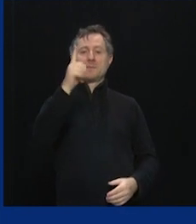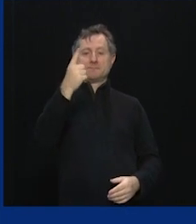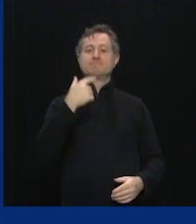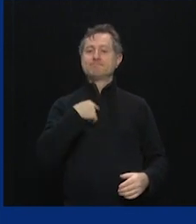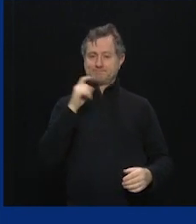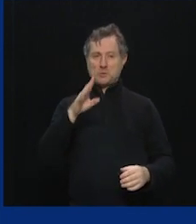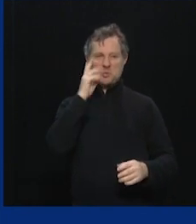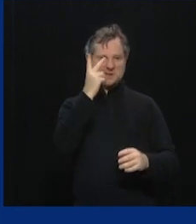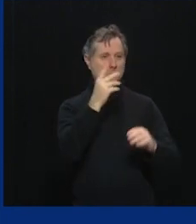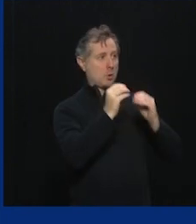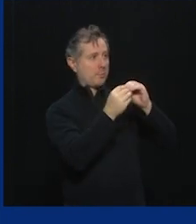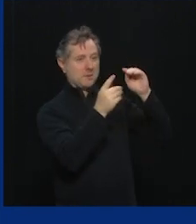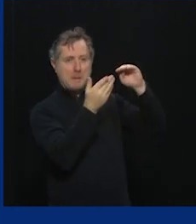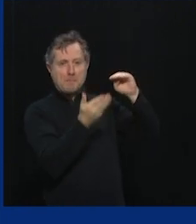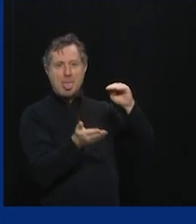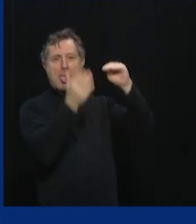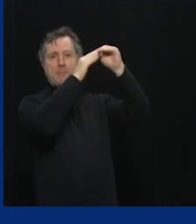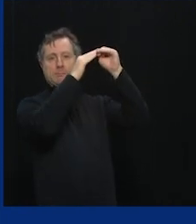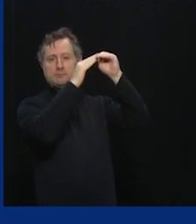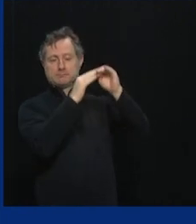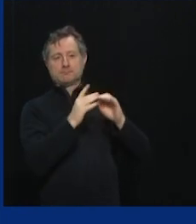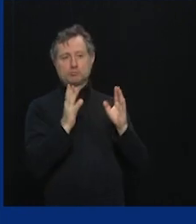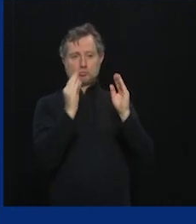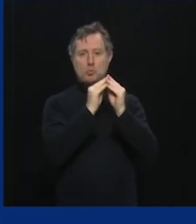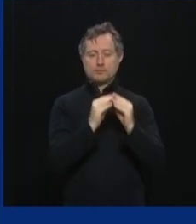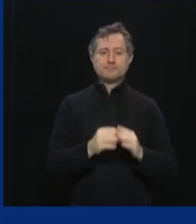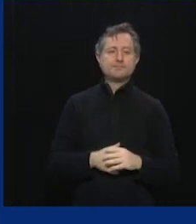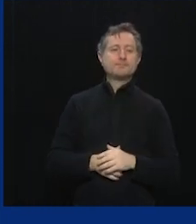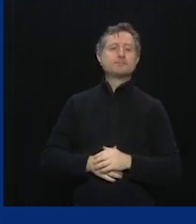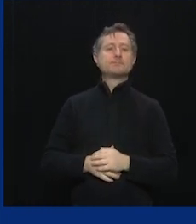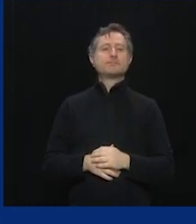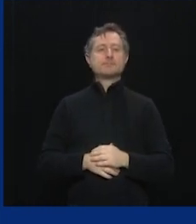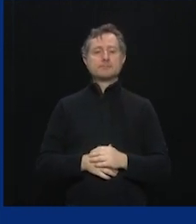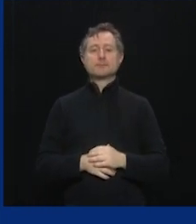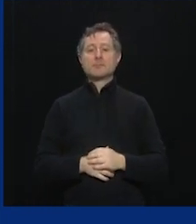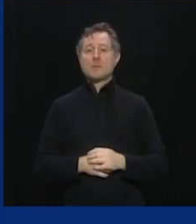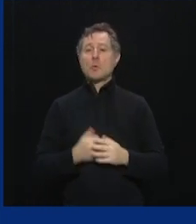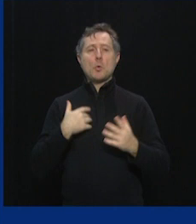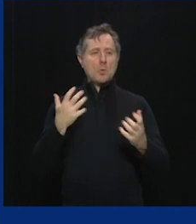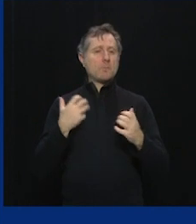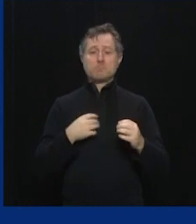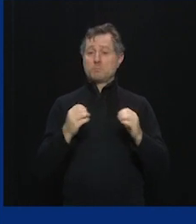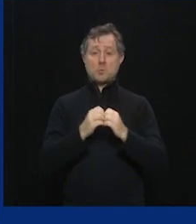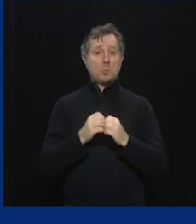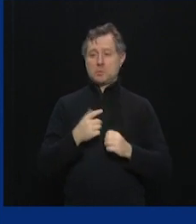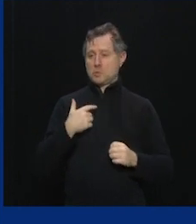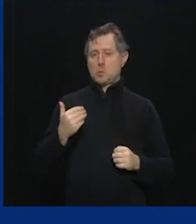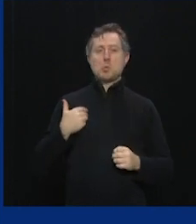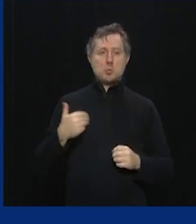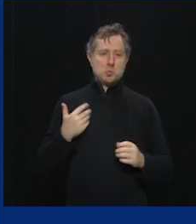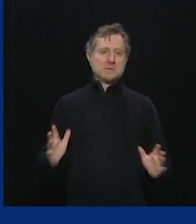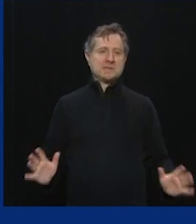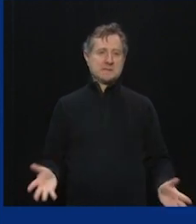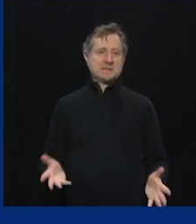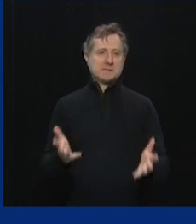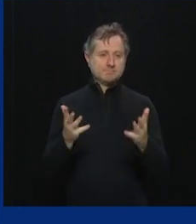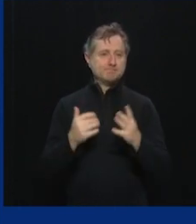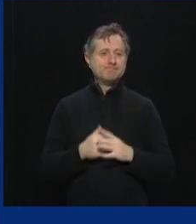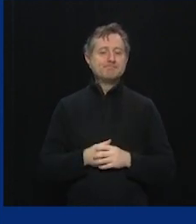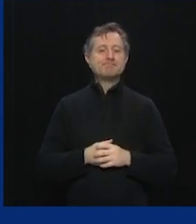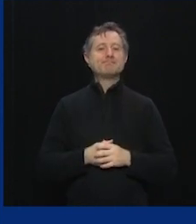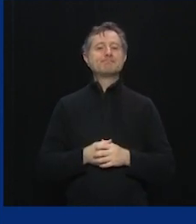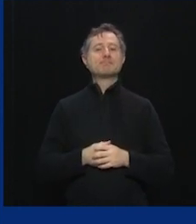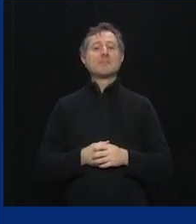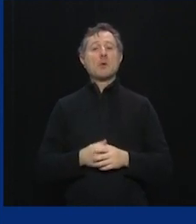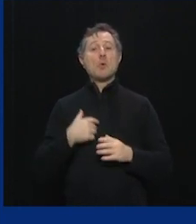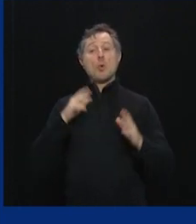very soon as well. Like to see more young people. We'll be talking about the younger grades that we hope will be